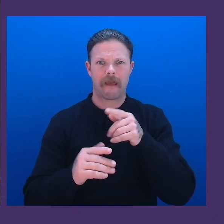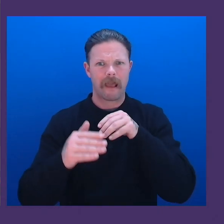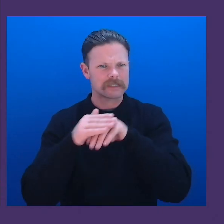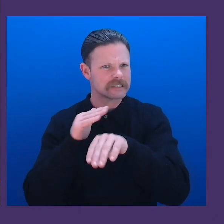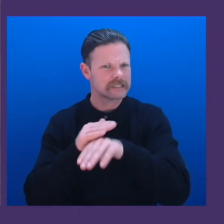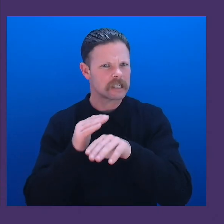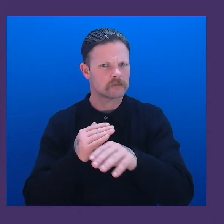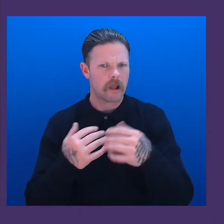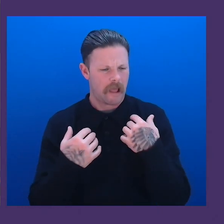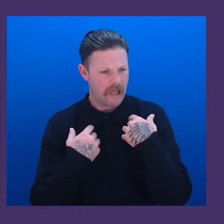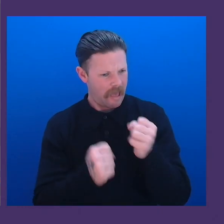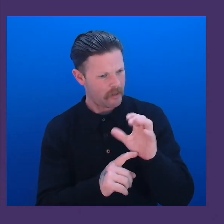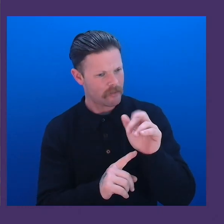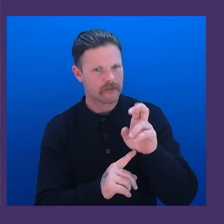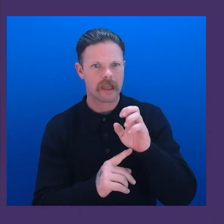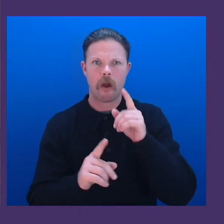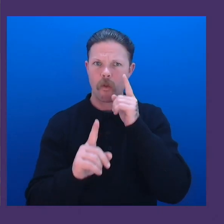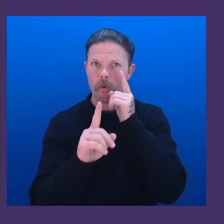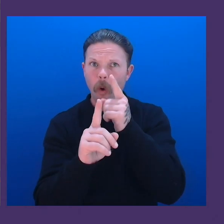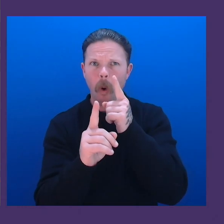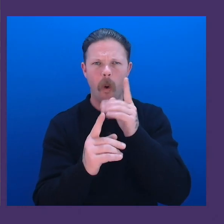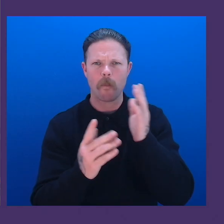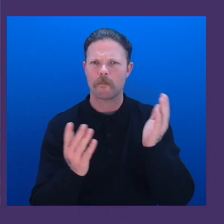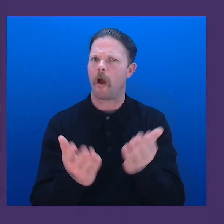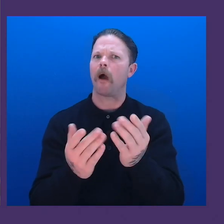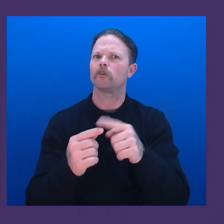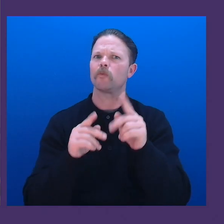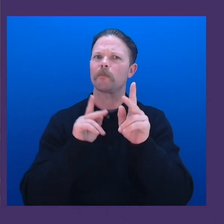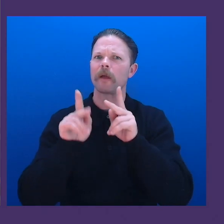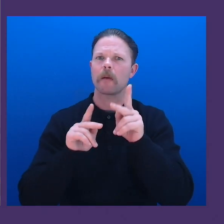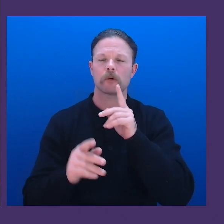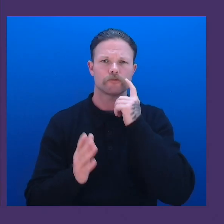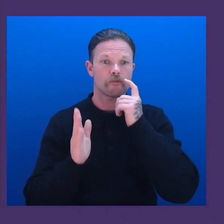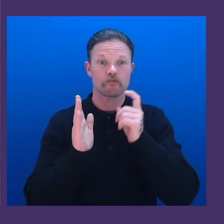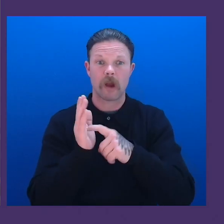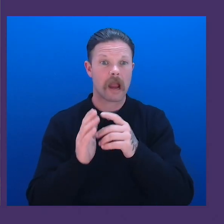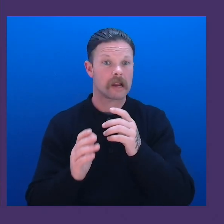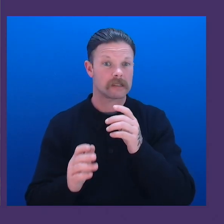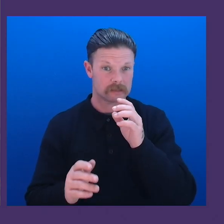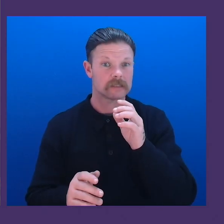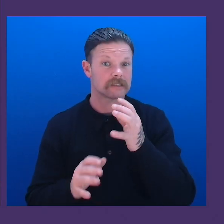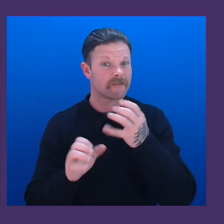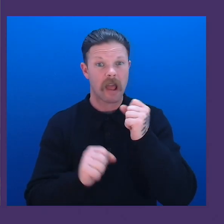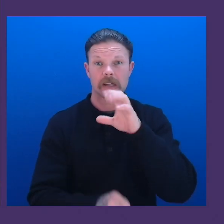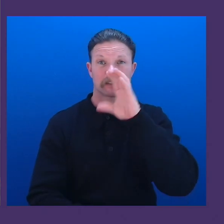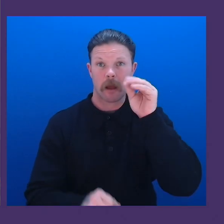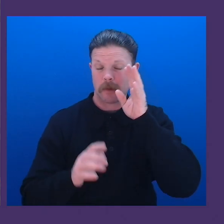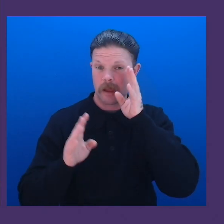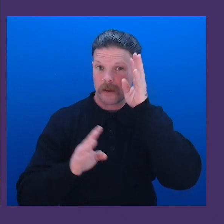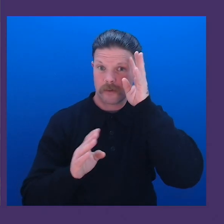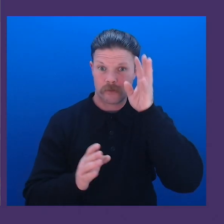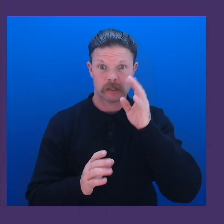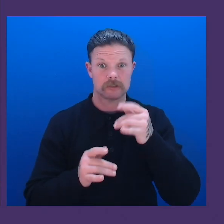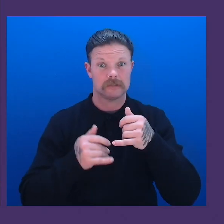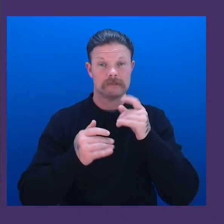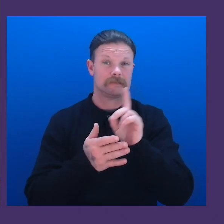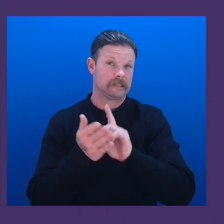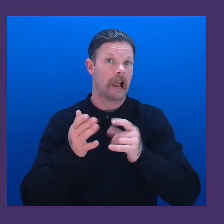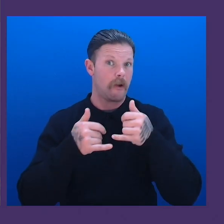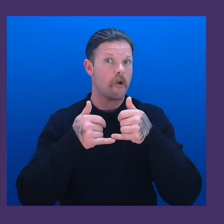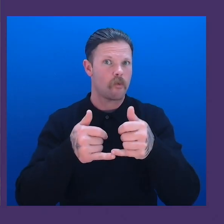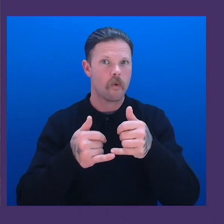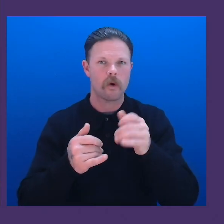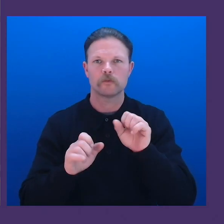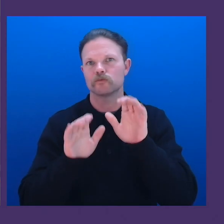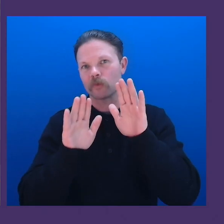more people. And it was recognized as a Fast Company Innovation by Design award, which is great to see. But it also just,